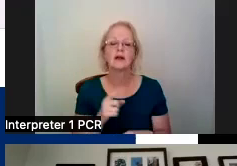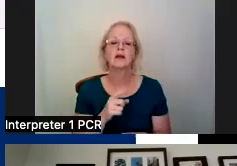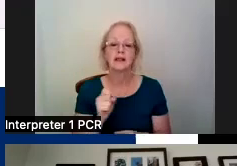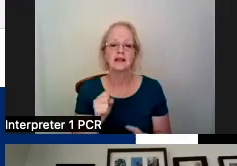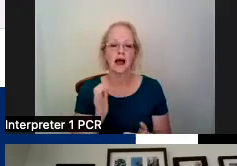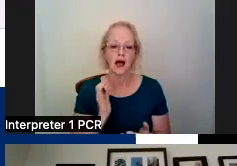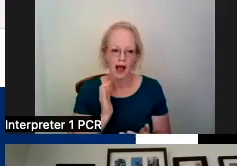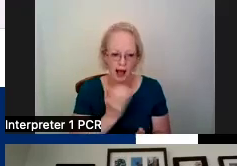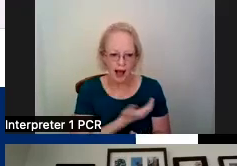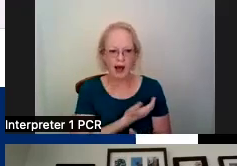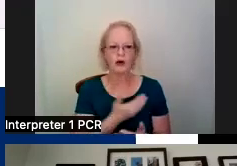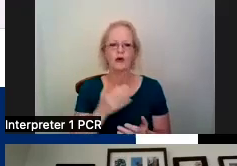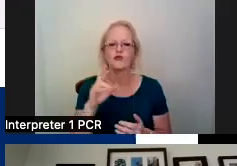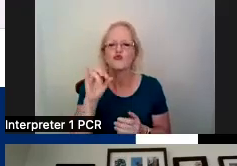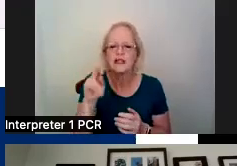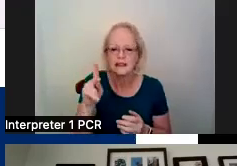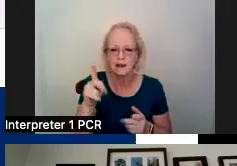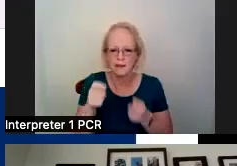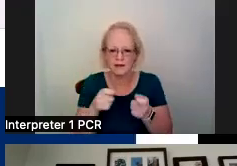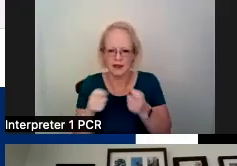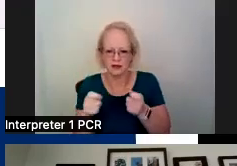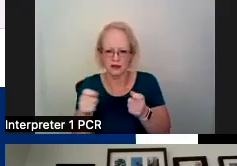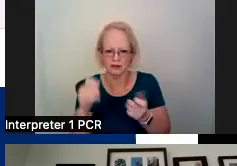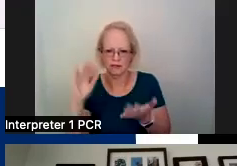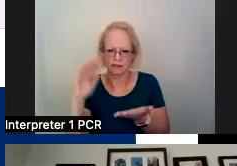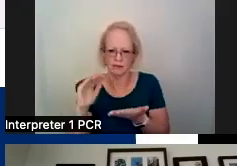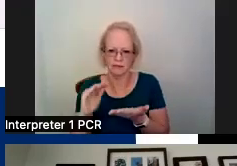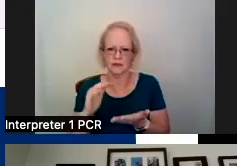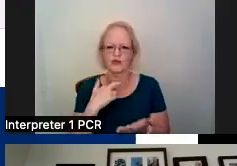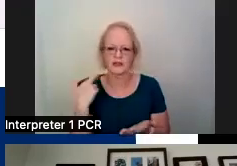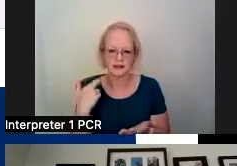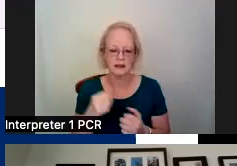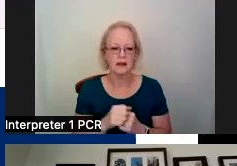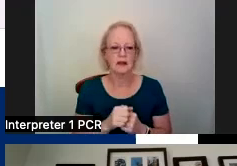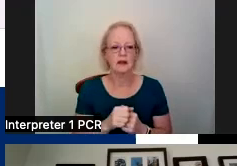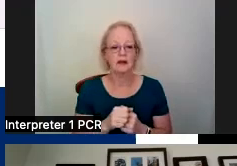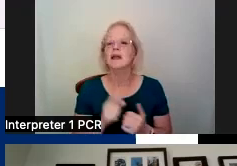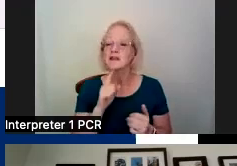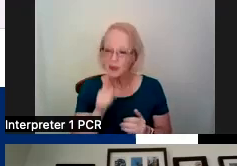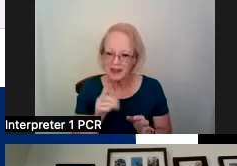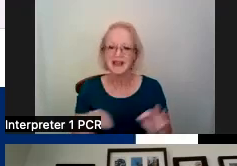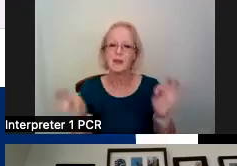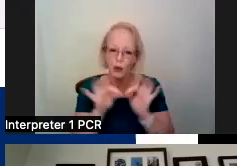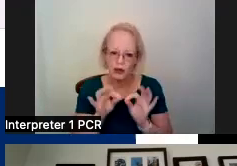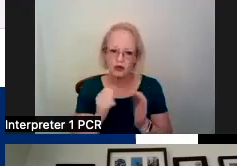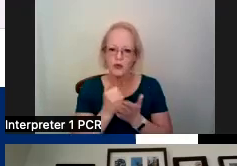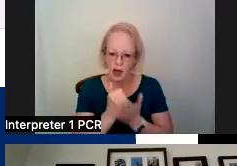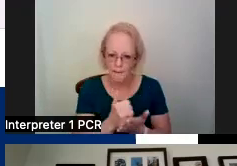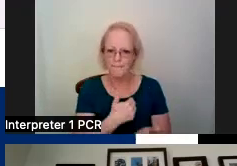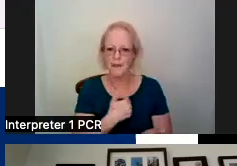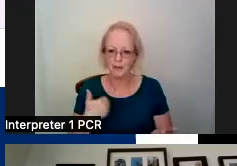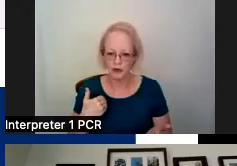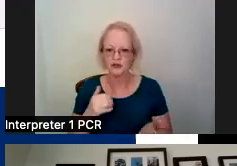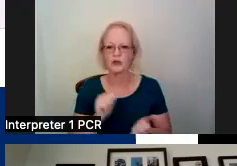control. And some of the most important things and things we've learned is, it really is important to help members with